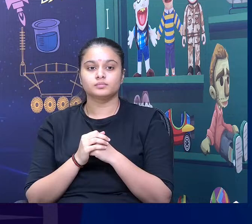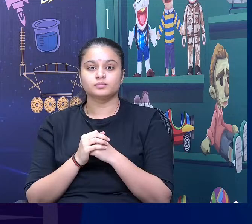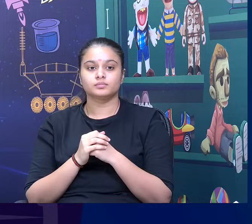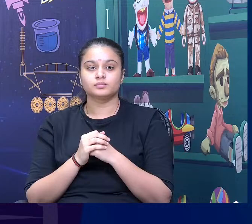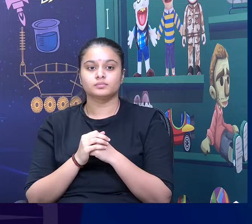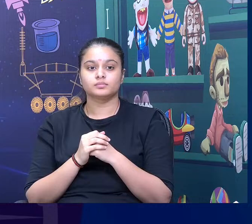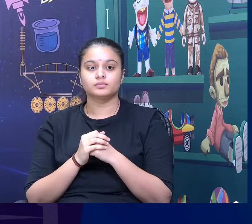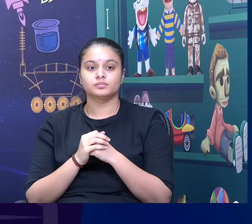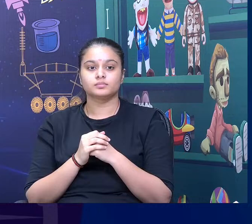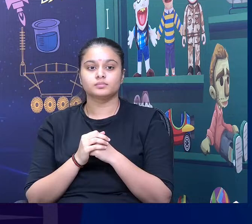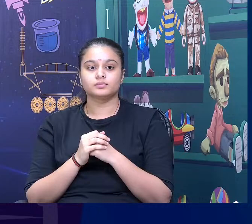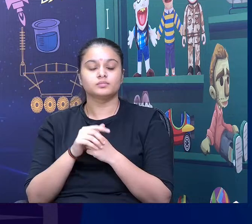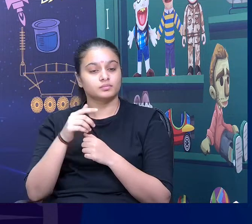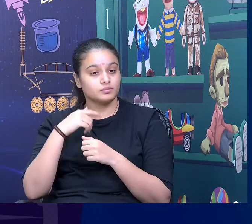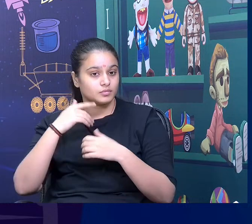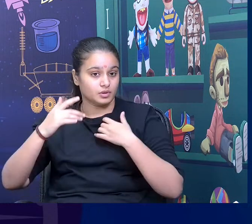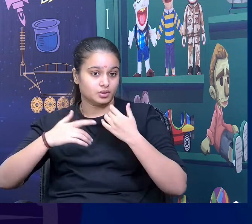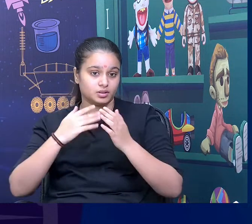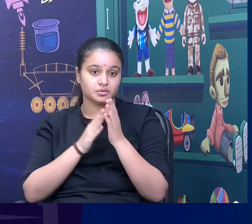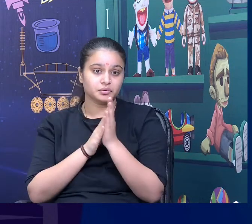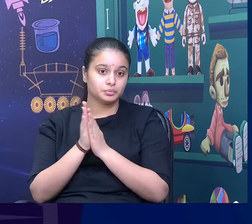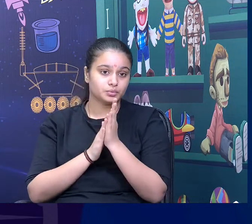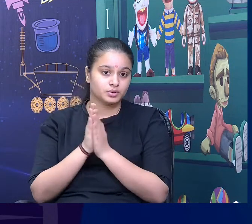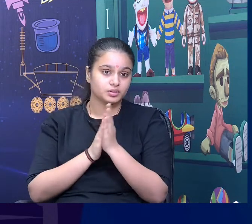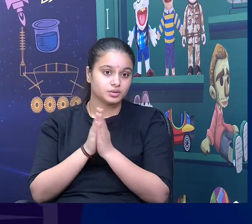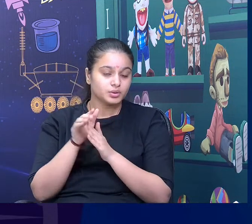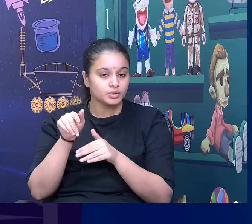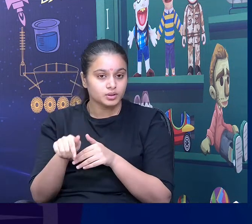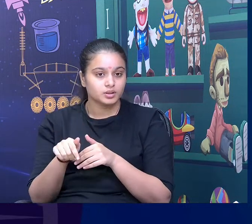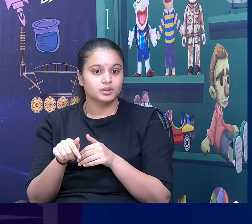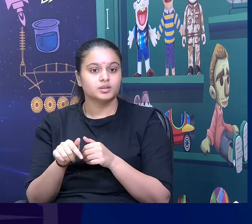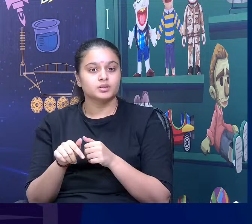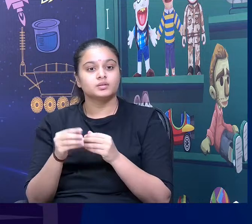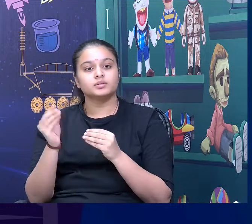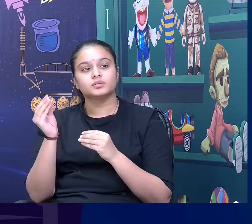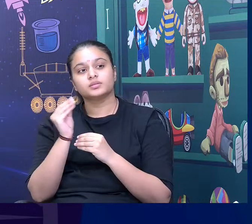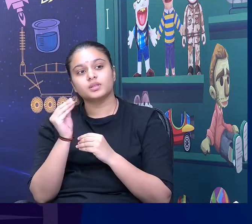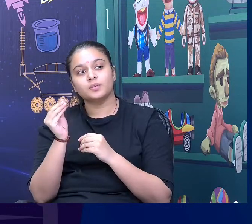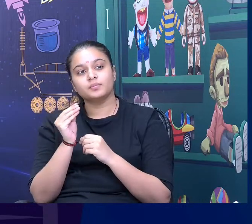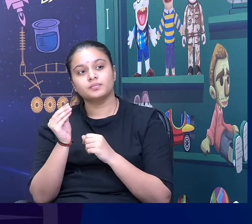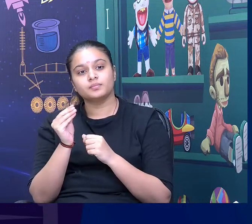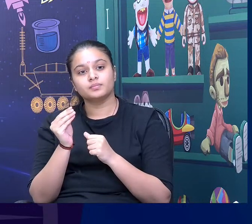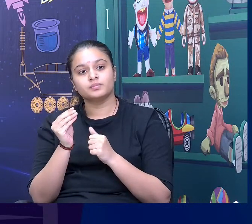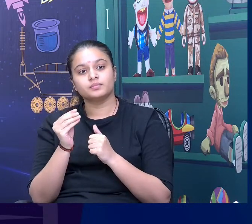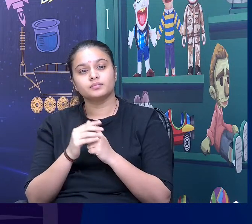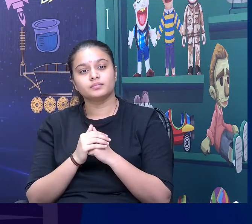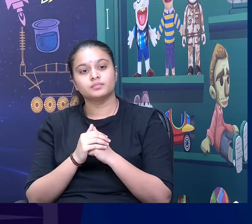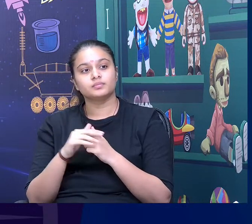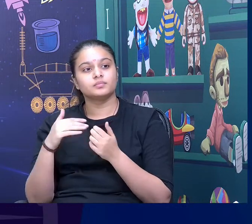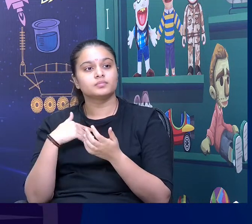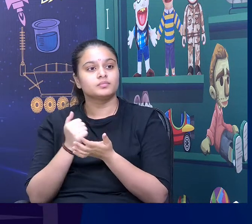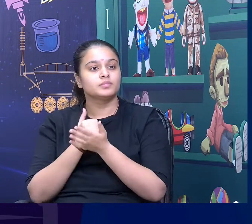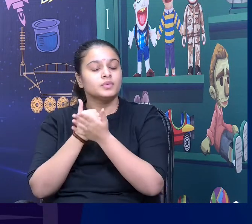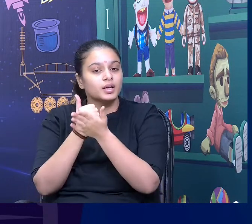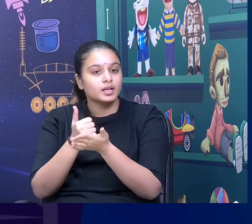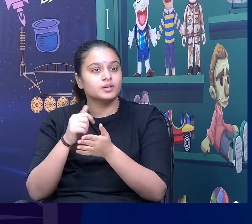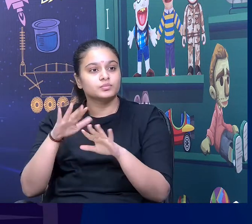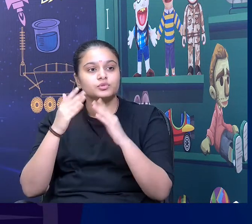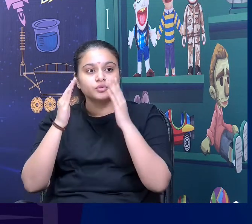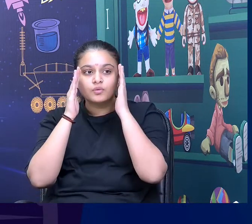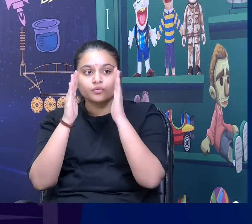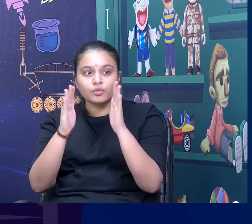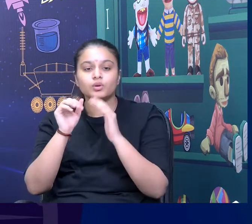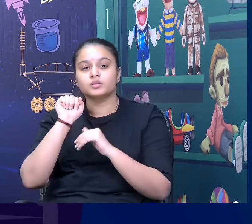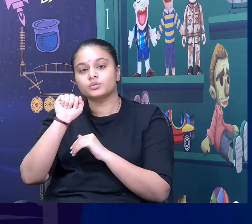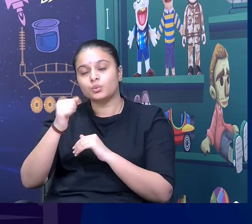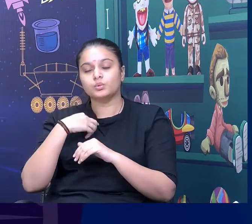Right? Yes. So that's interesting. That's extremely interesting, because it sort of helps you focus on